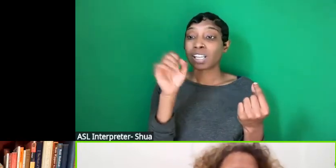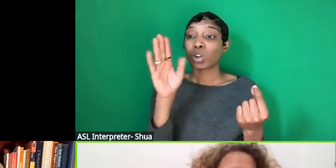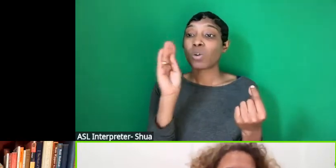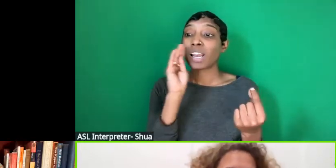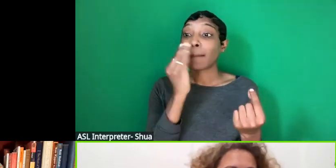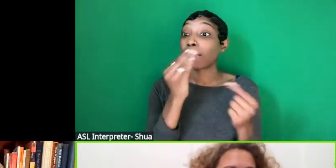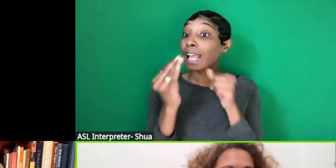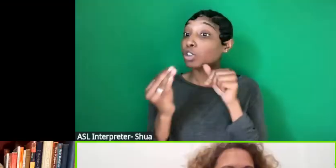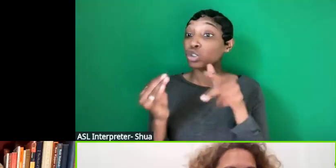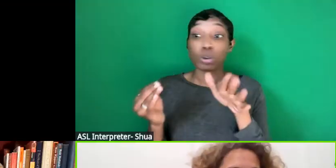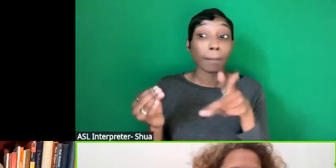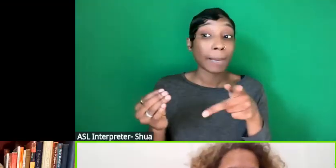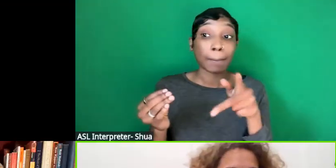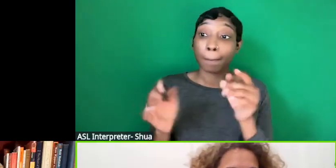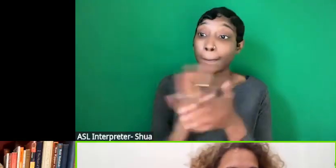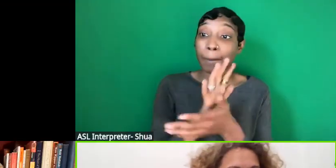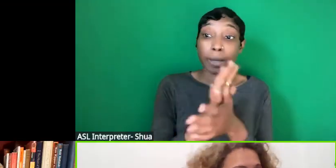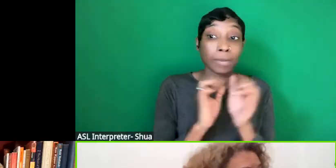napkin,